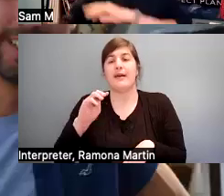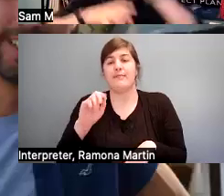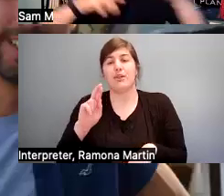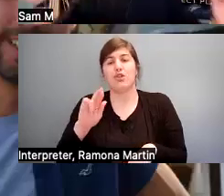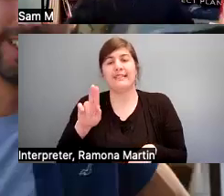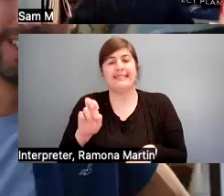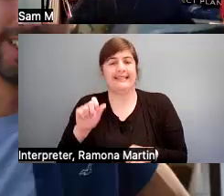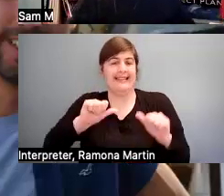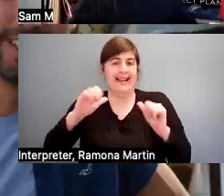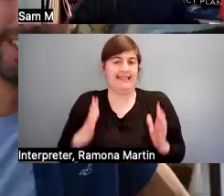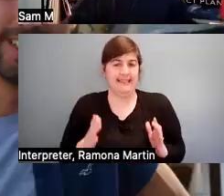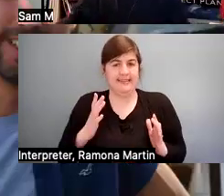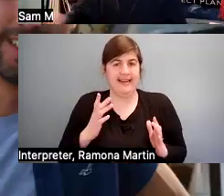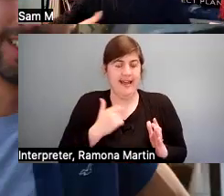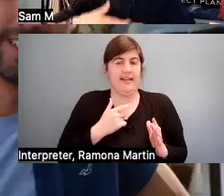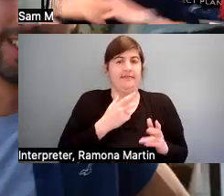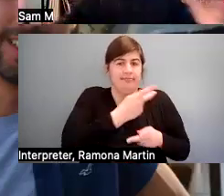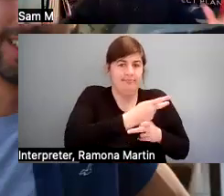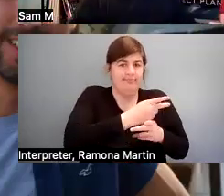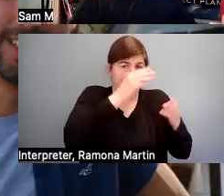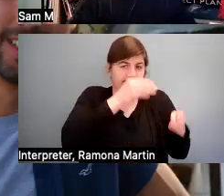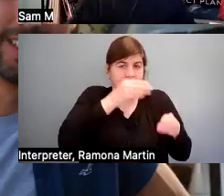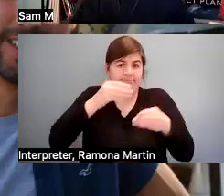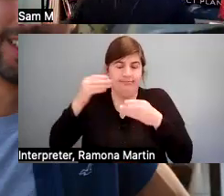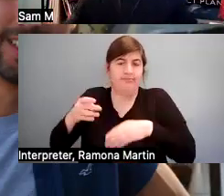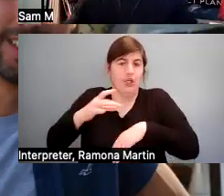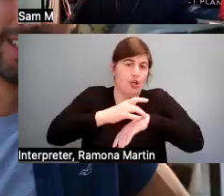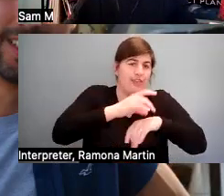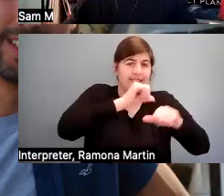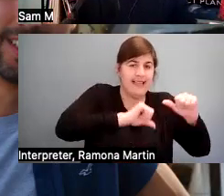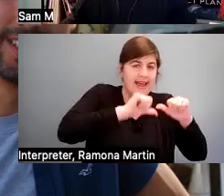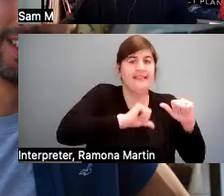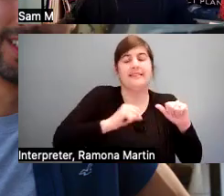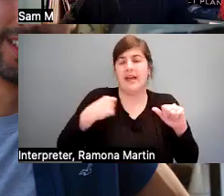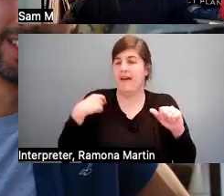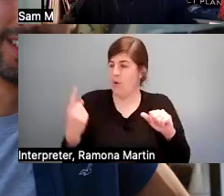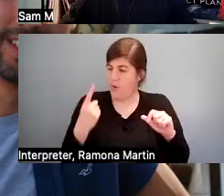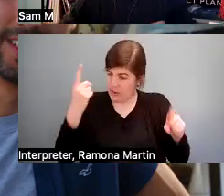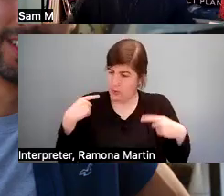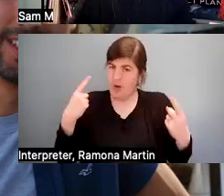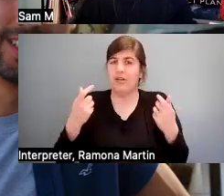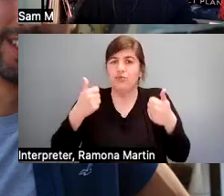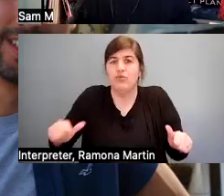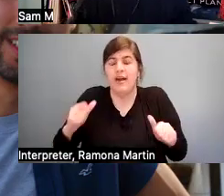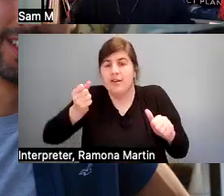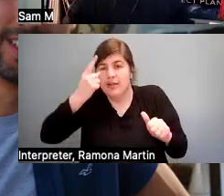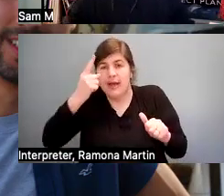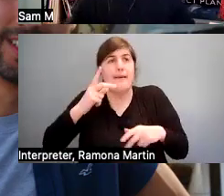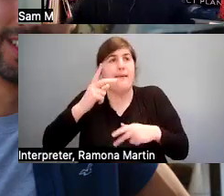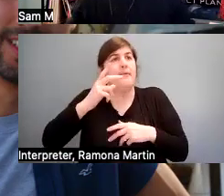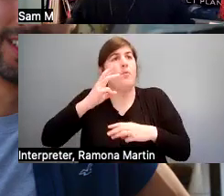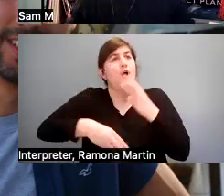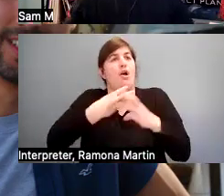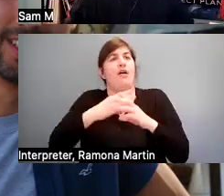kind of cover a bit of everything all across Earth science, and basically, I've always wanted to understand how the planet works. I've always